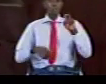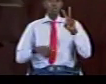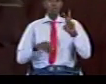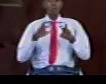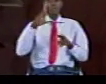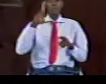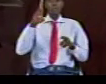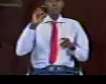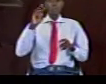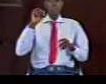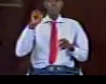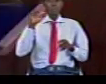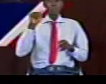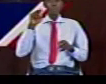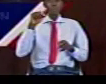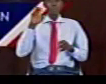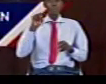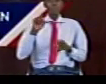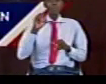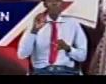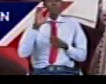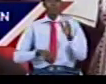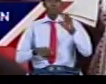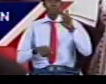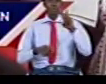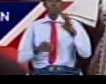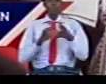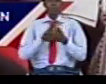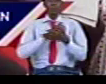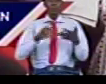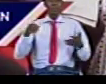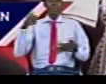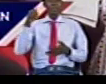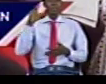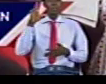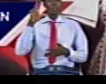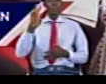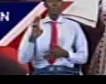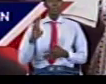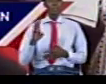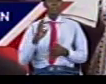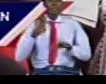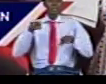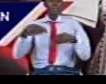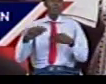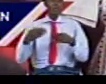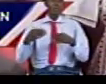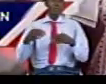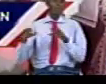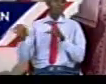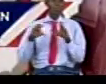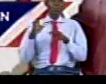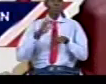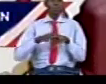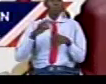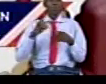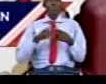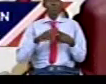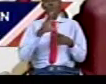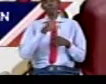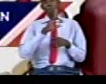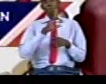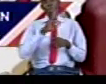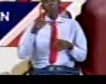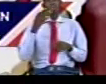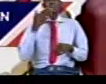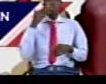reading from verse 17. Romans chapter 12, verse 17. Recompense to no man evil for evil. That's